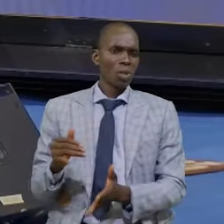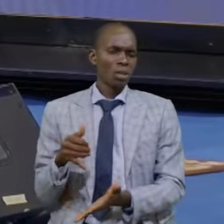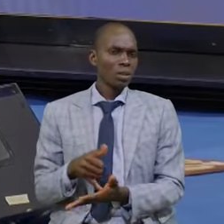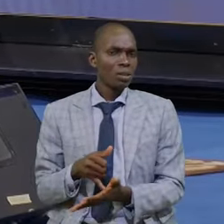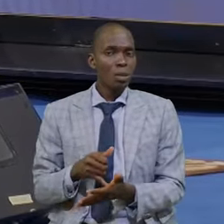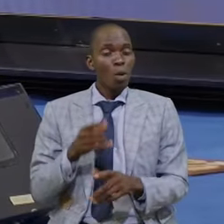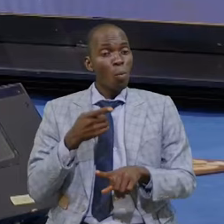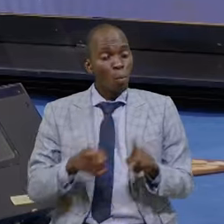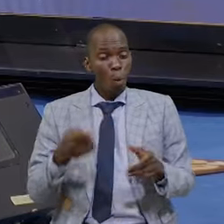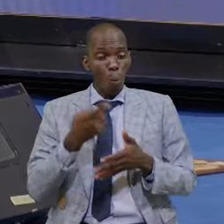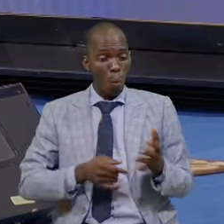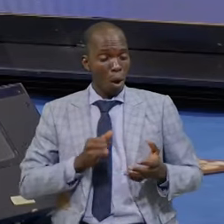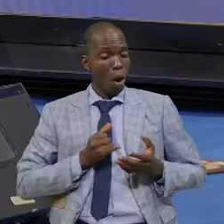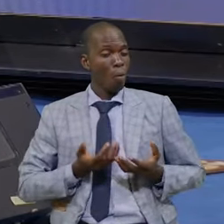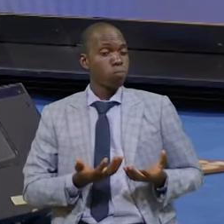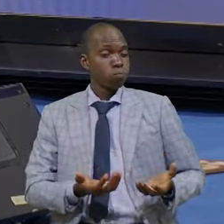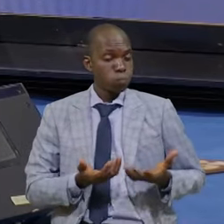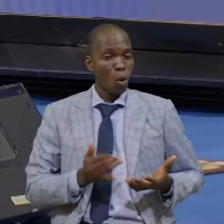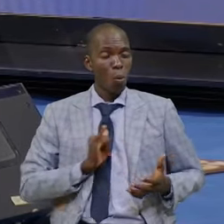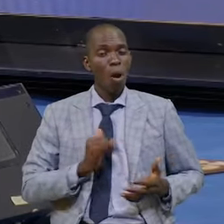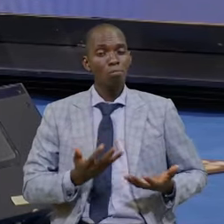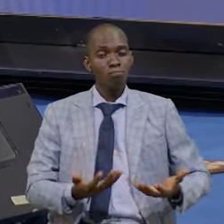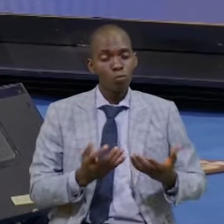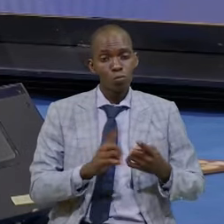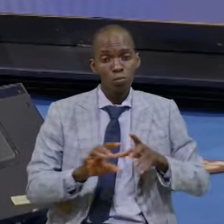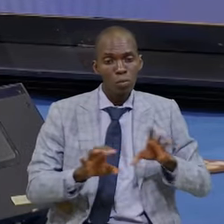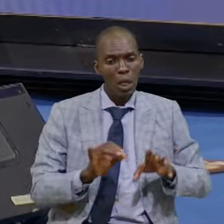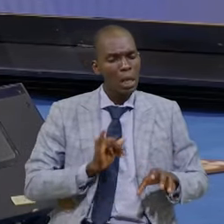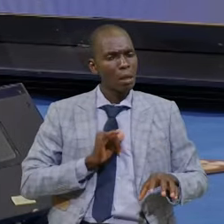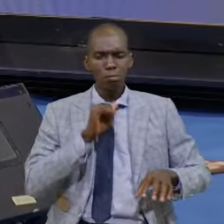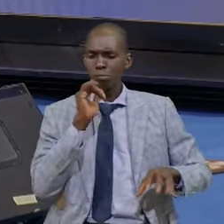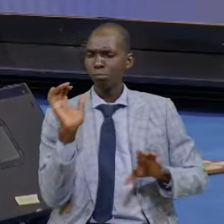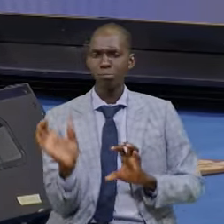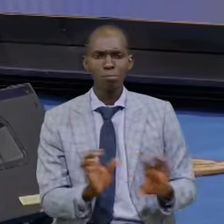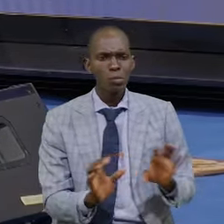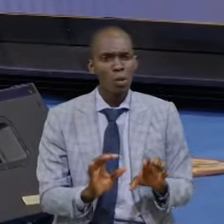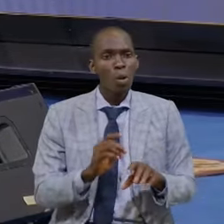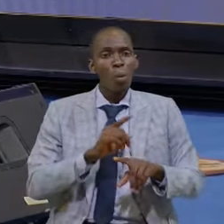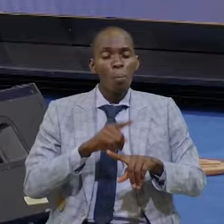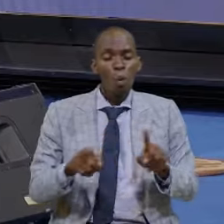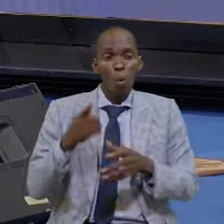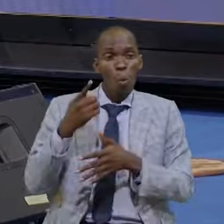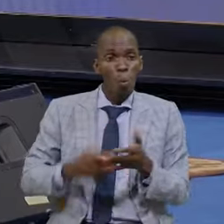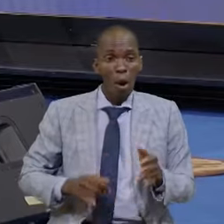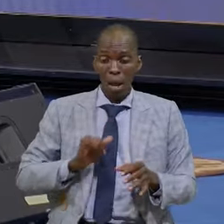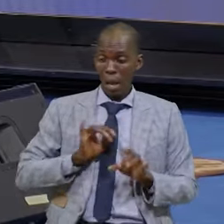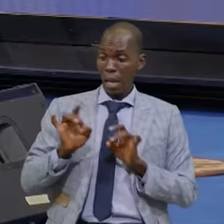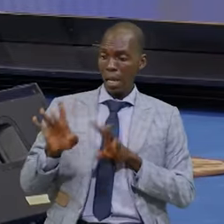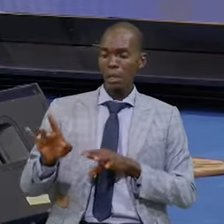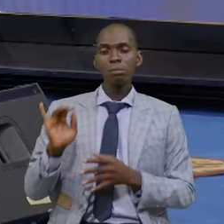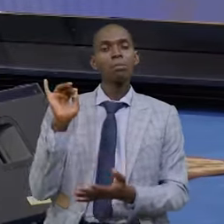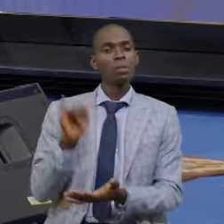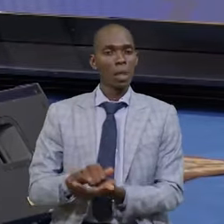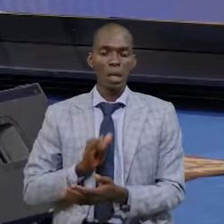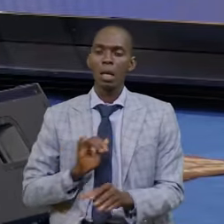would, that I do not. But what I hate, that I do. It's a